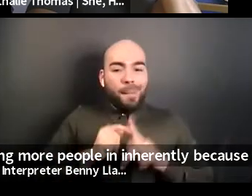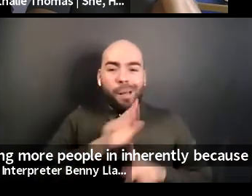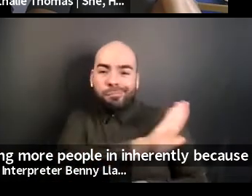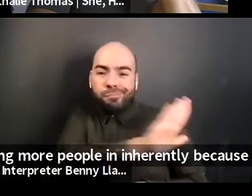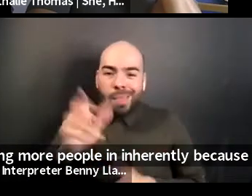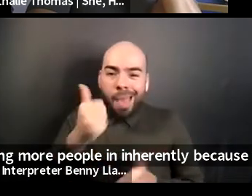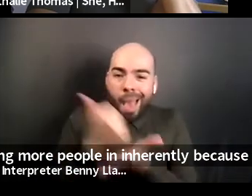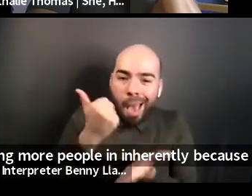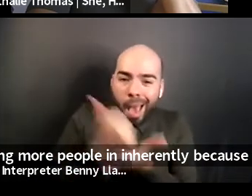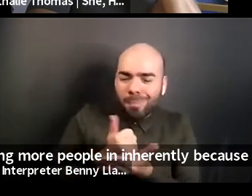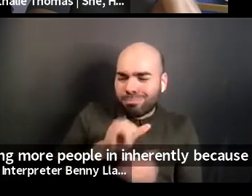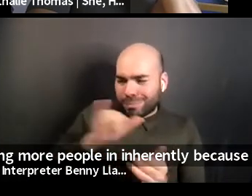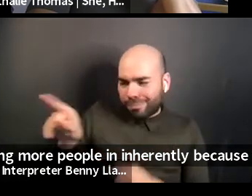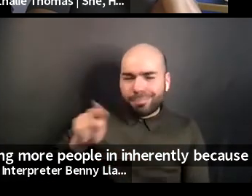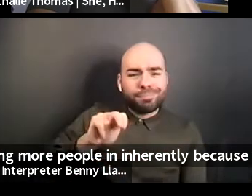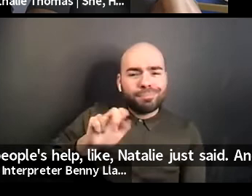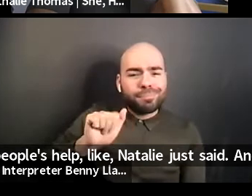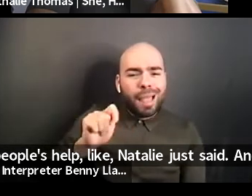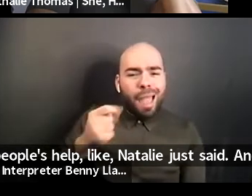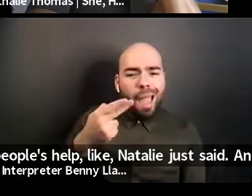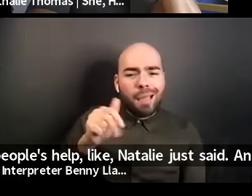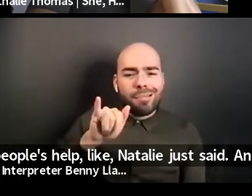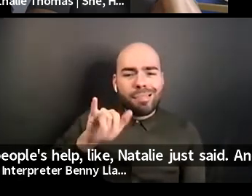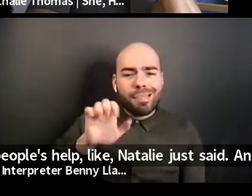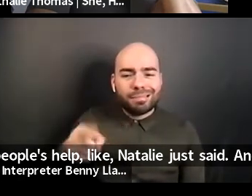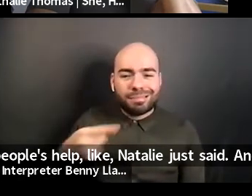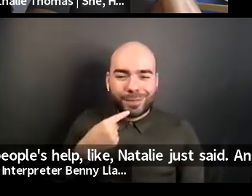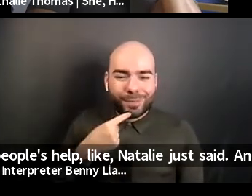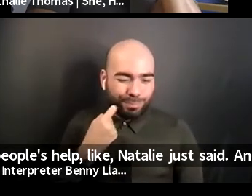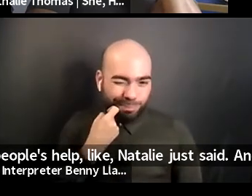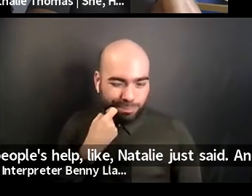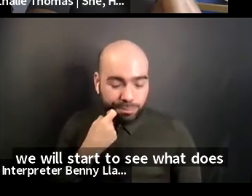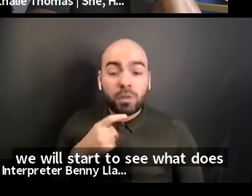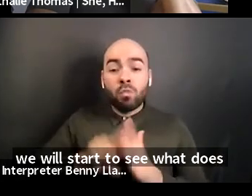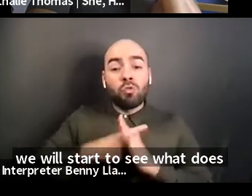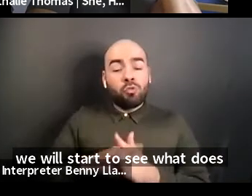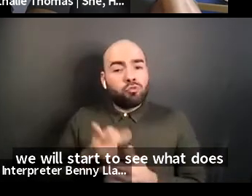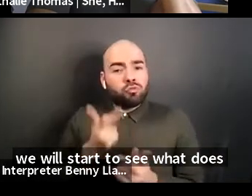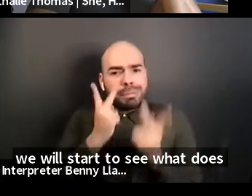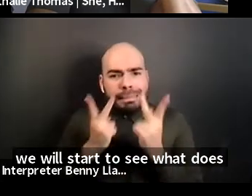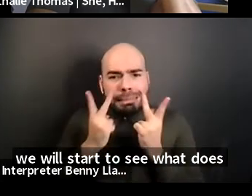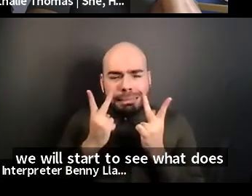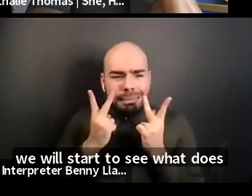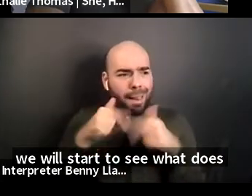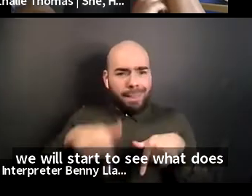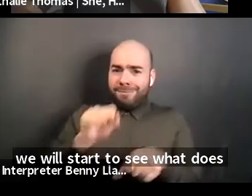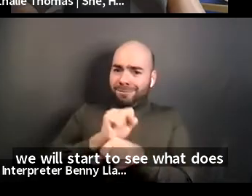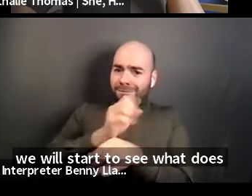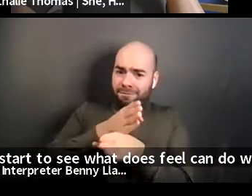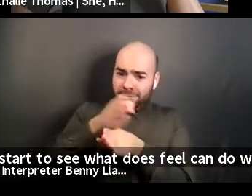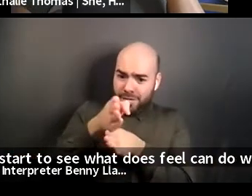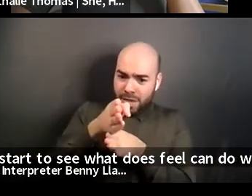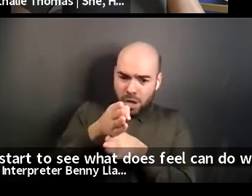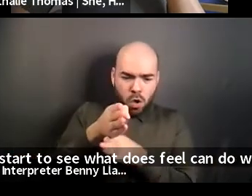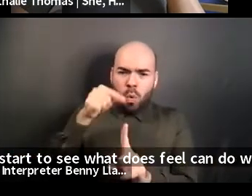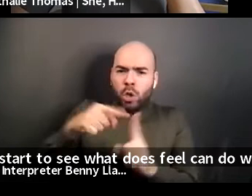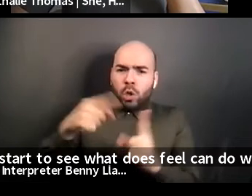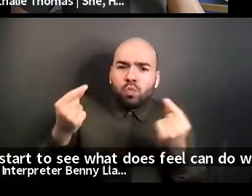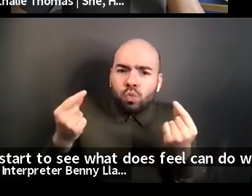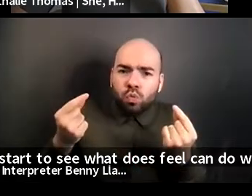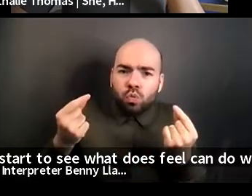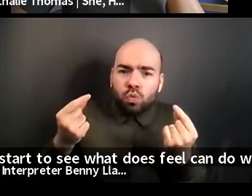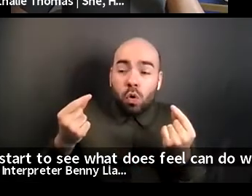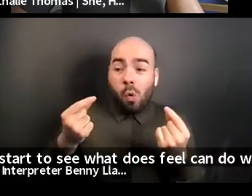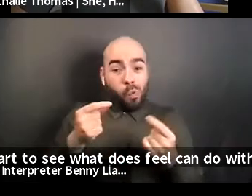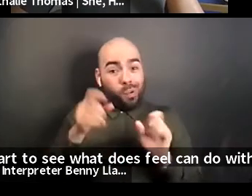said. And like we will start to see what this field can do without, and we